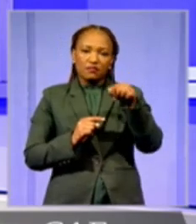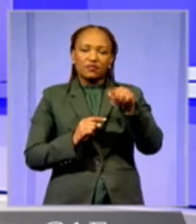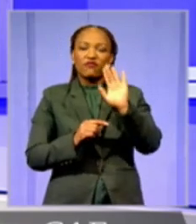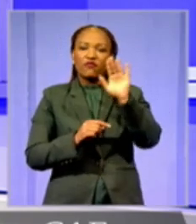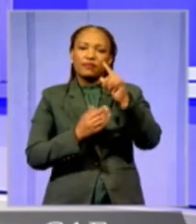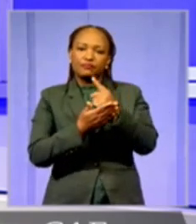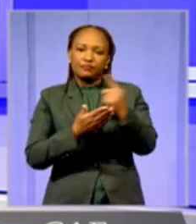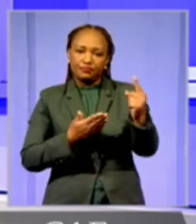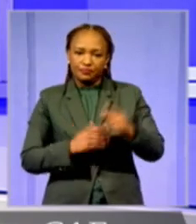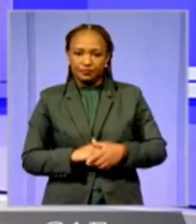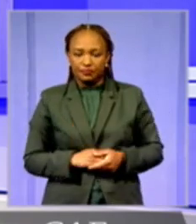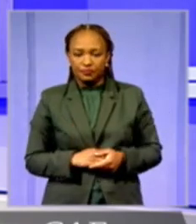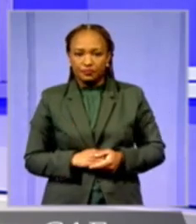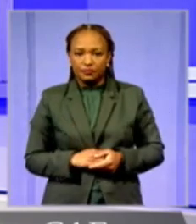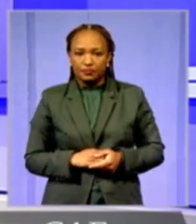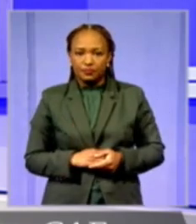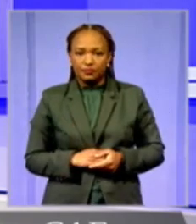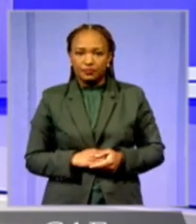bekeng e tlang.